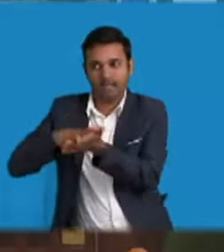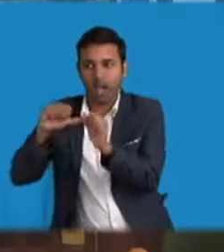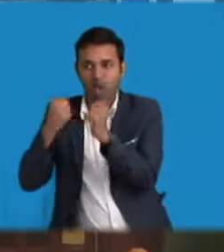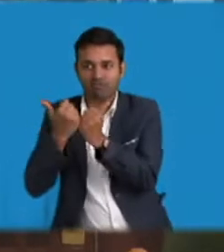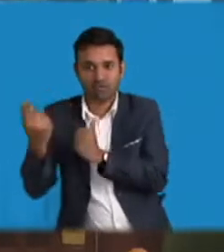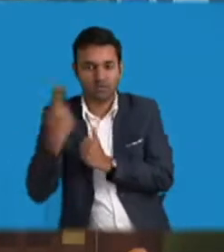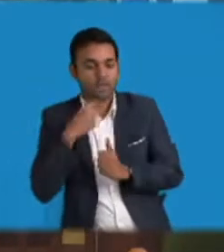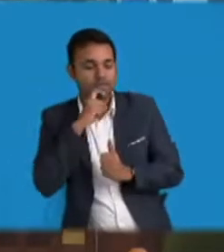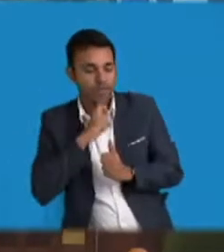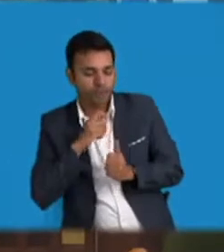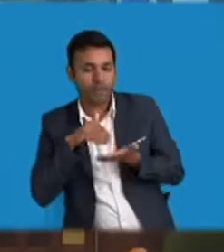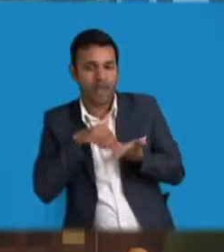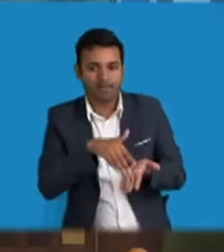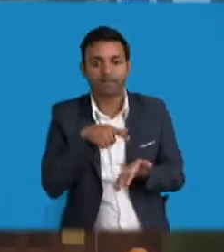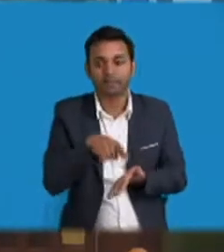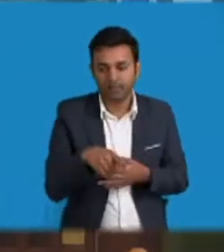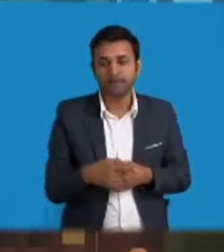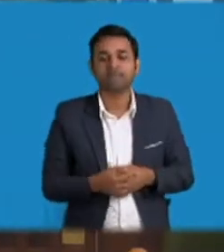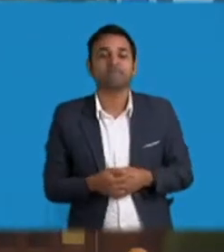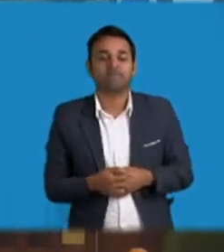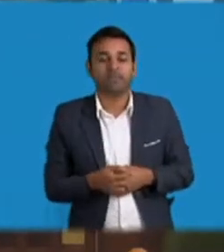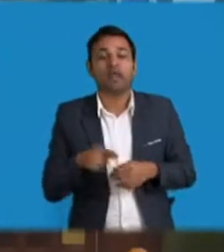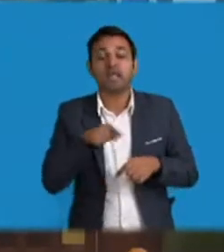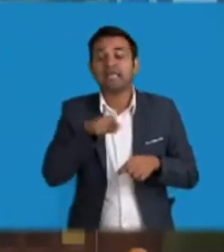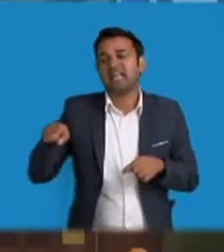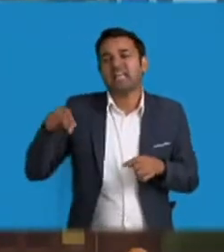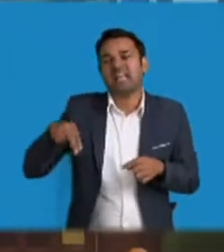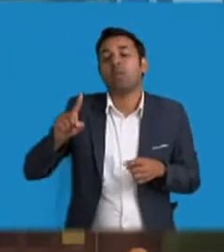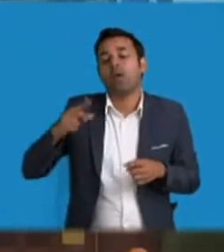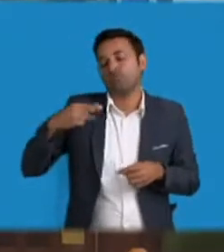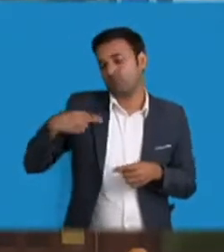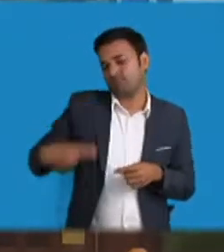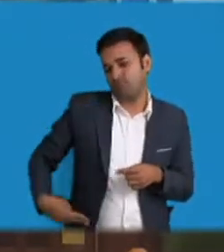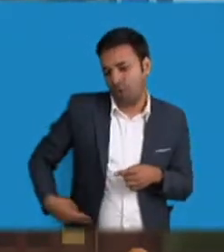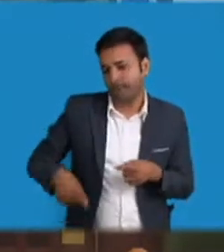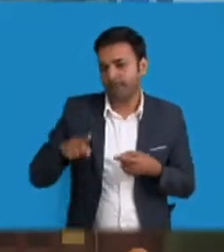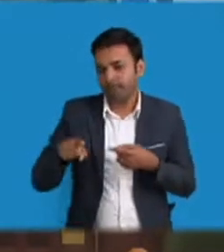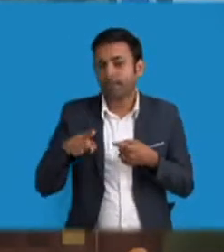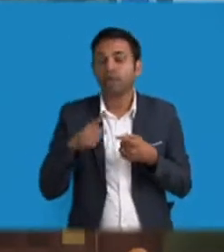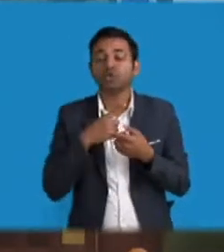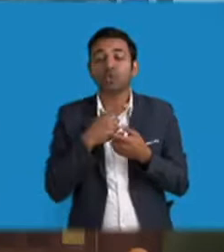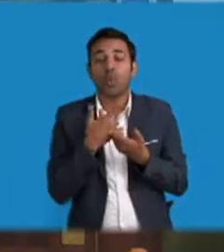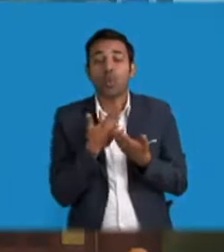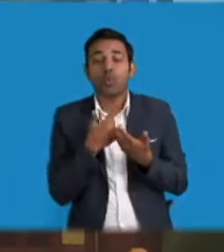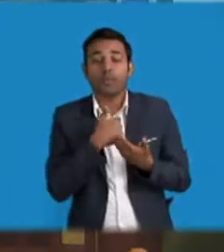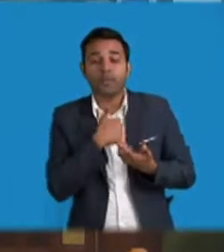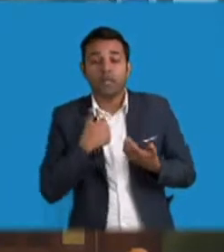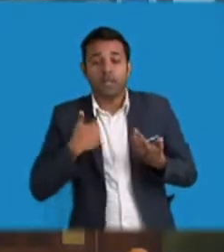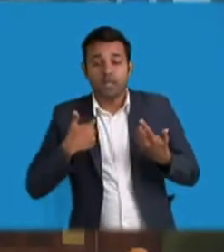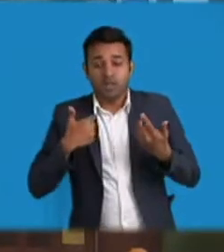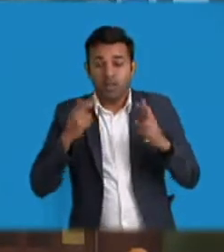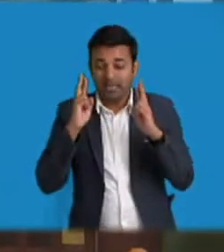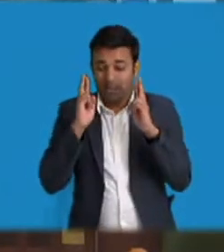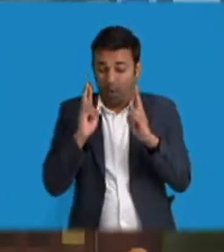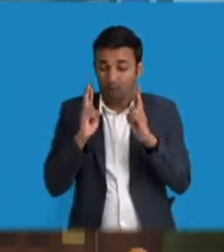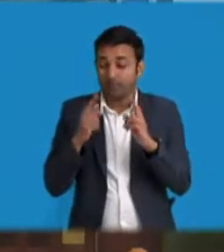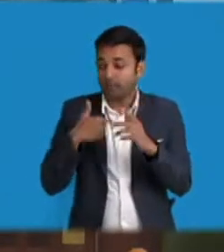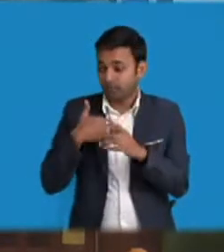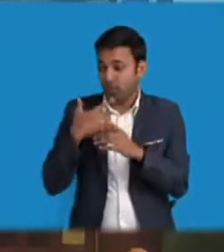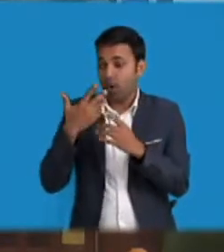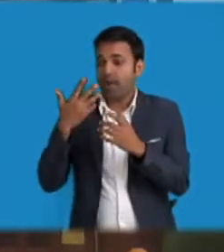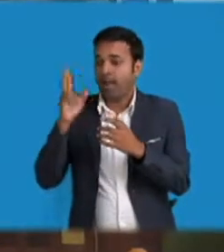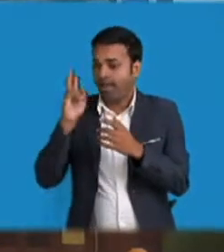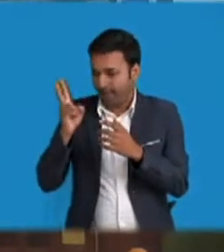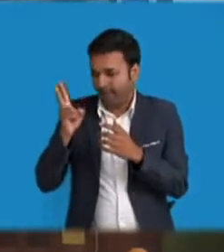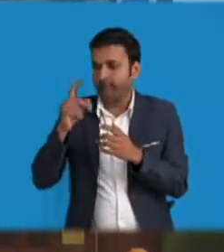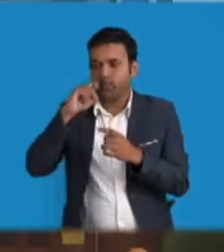they require. So, Madam Speaker, it's quite promising that we want to hold this workshop, again funded by AGAP,